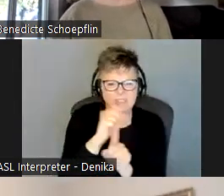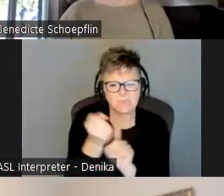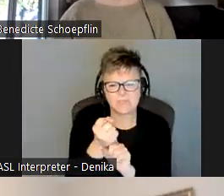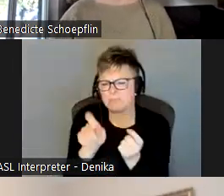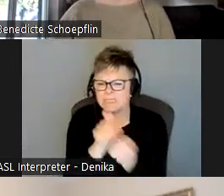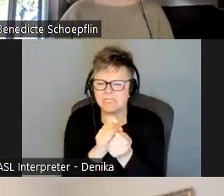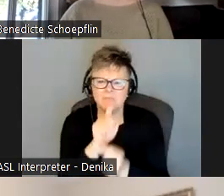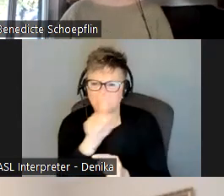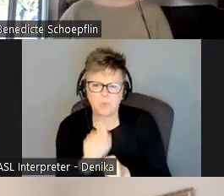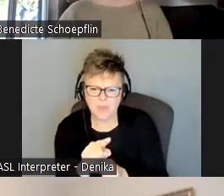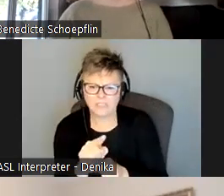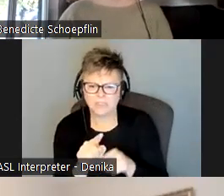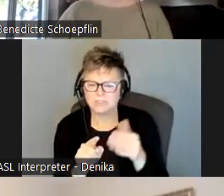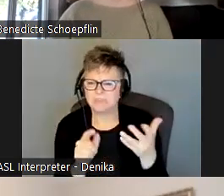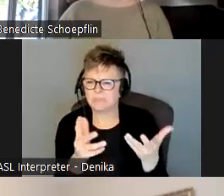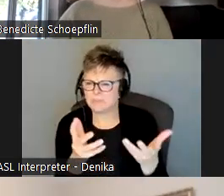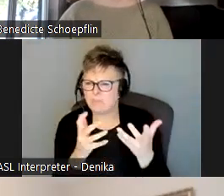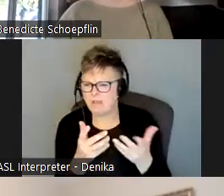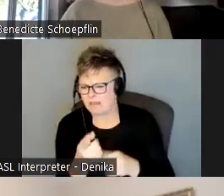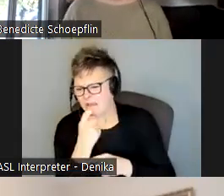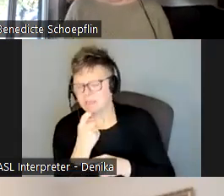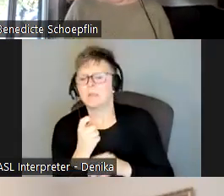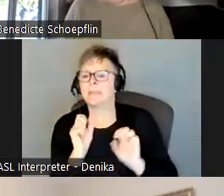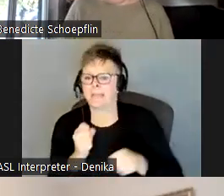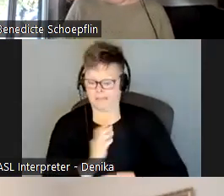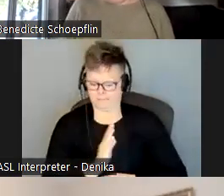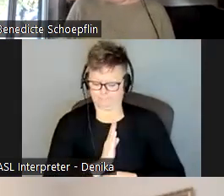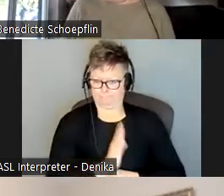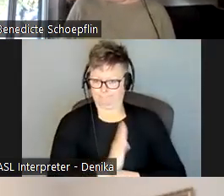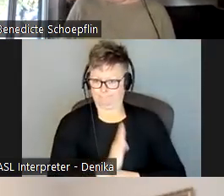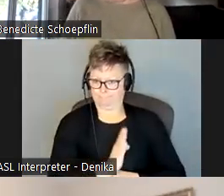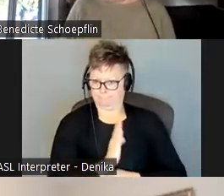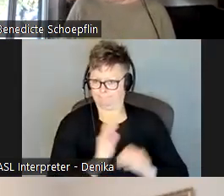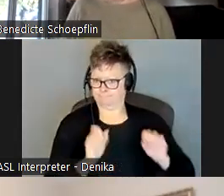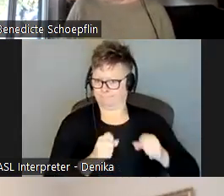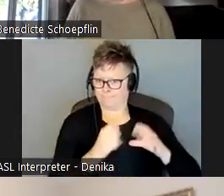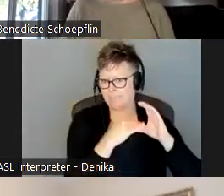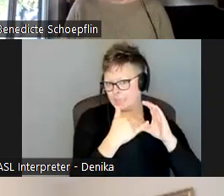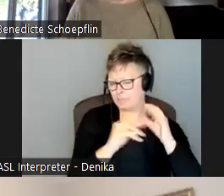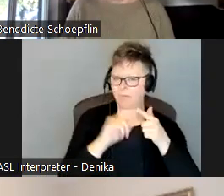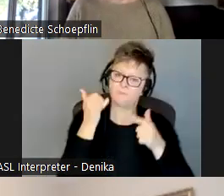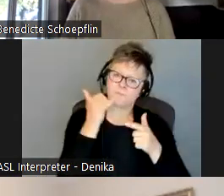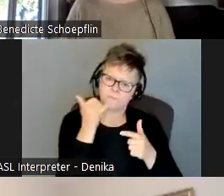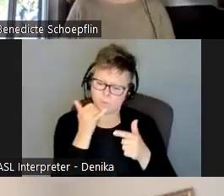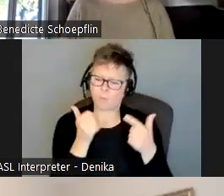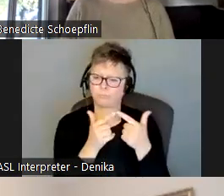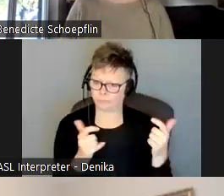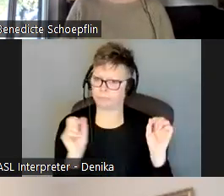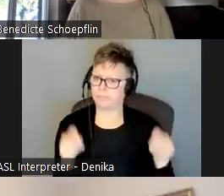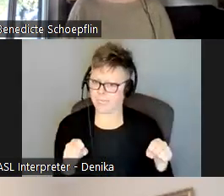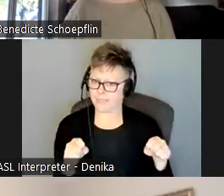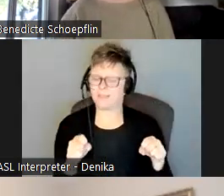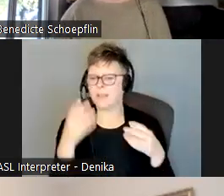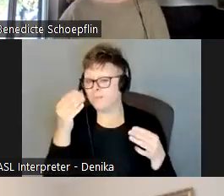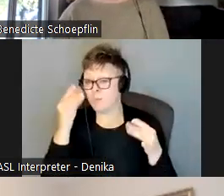about, you can reach out to us individually by email or phone. Our contact information will be available at the end